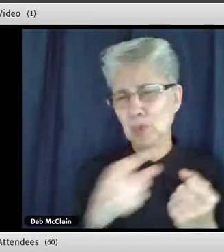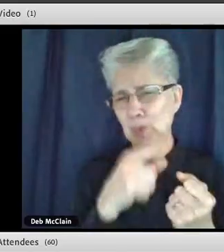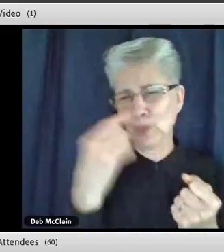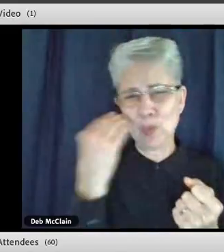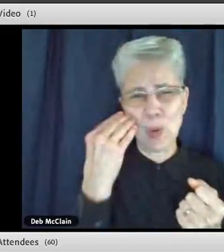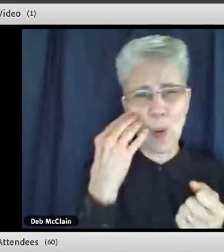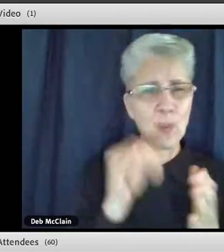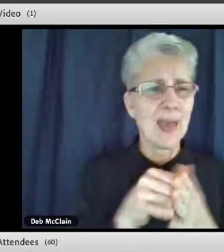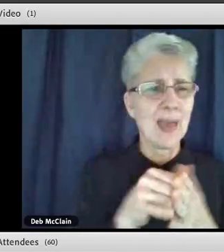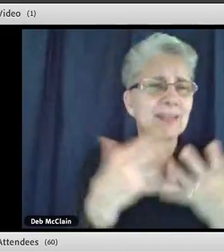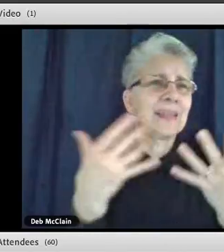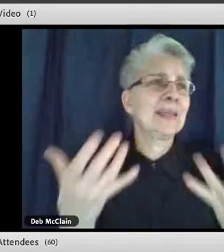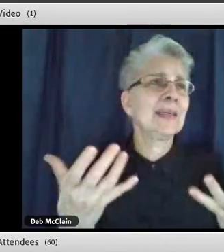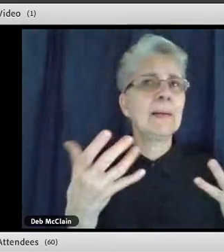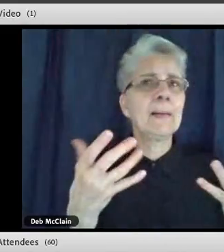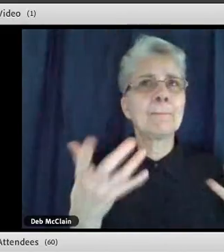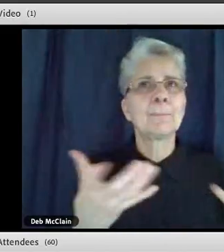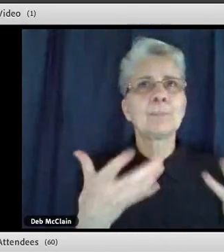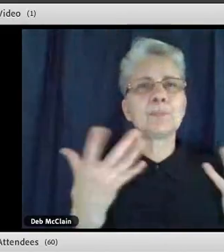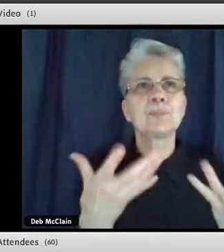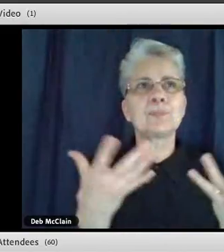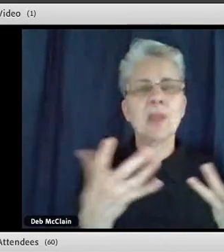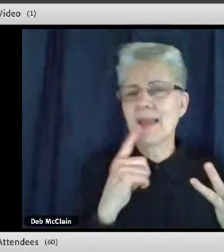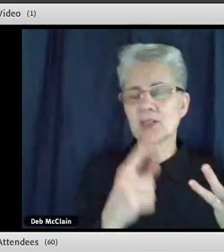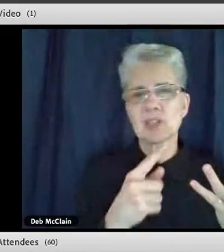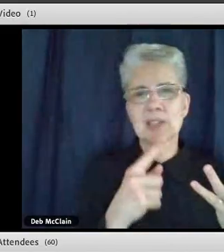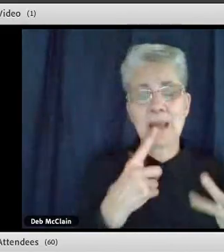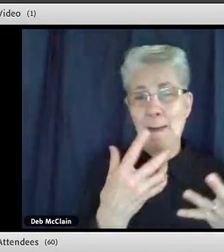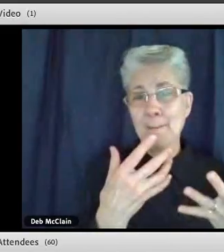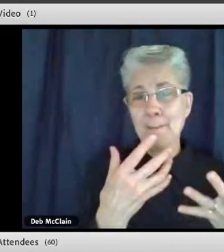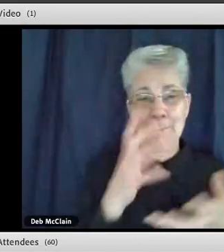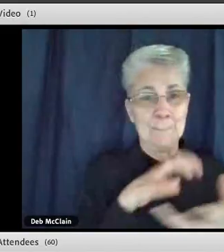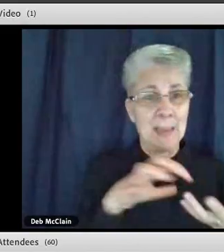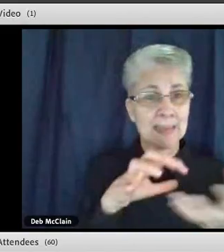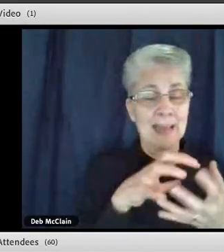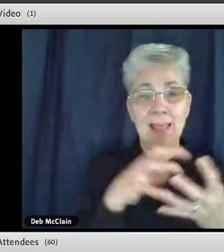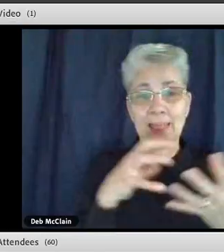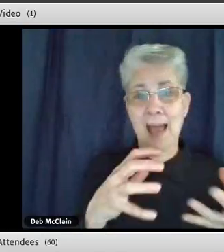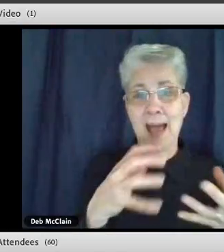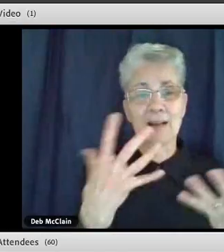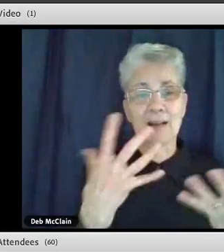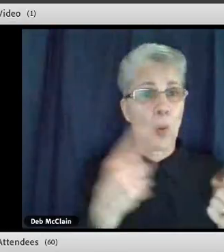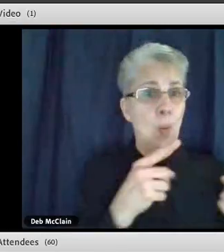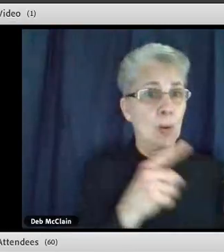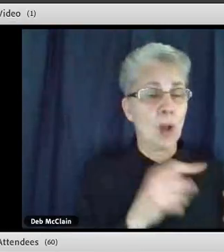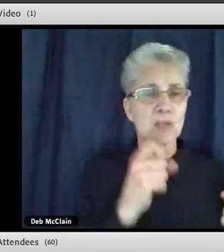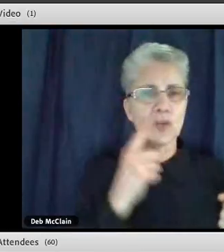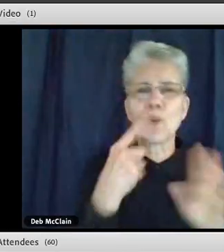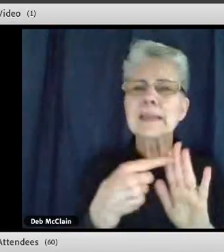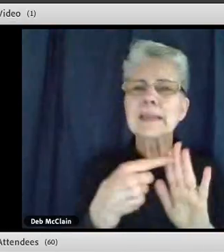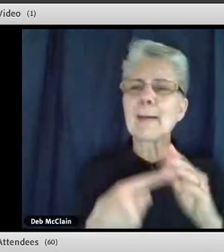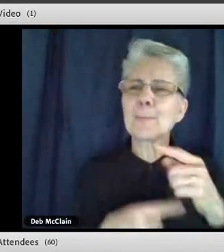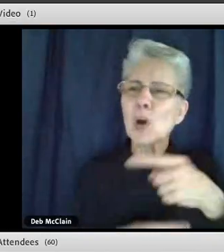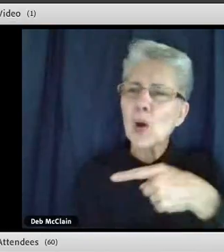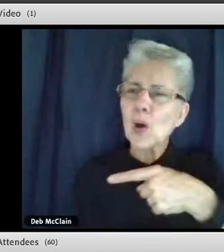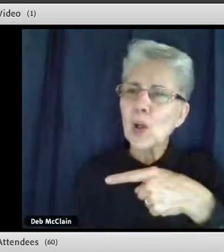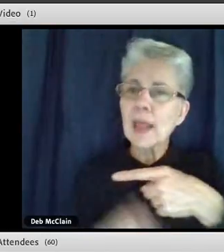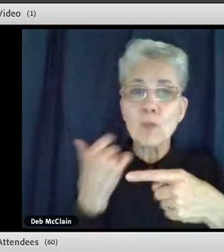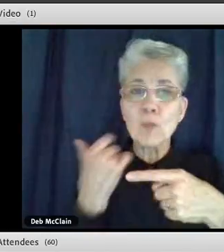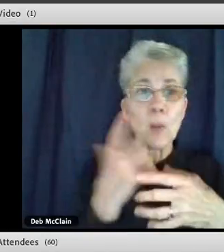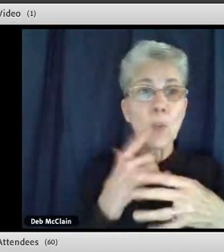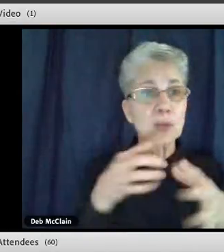that it's just messy. There's just kind of a lot going on. So, for example, if we want to